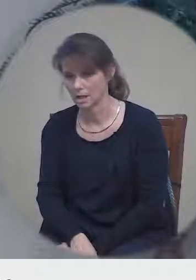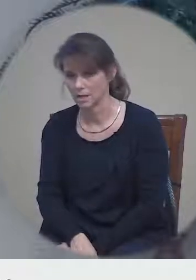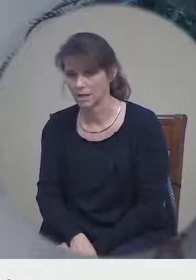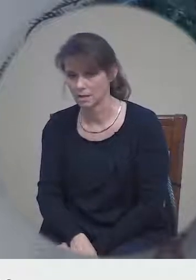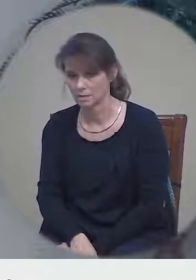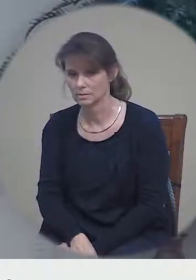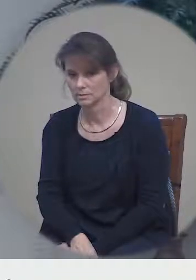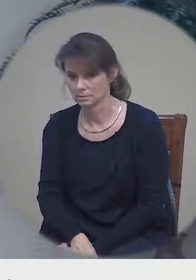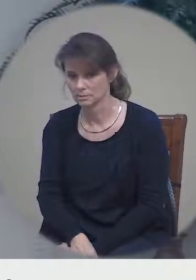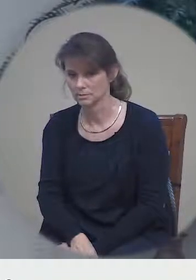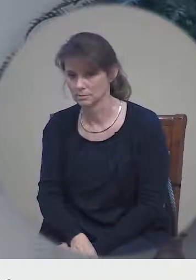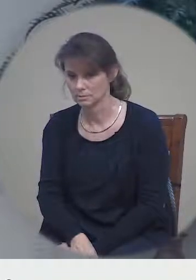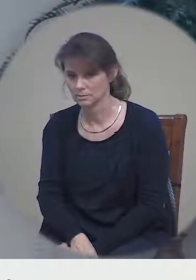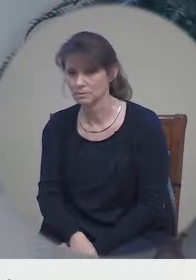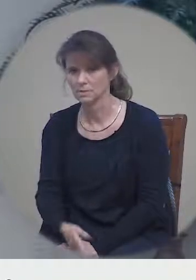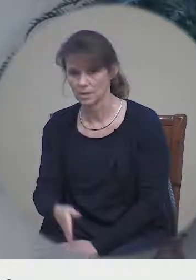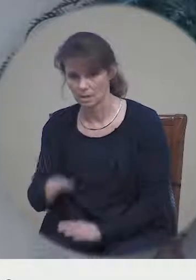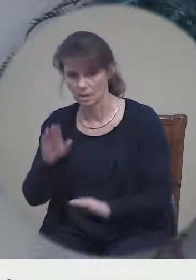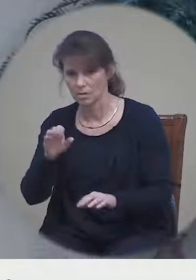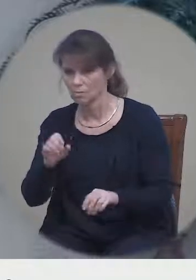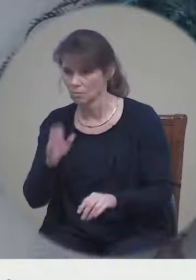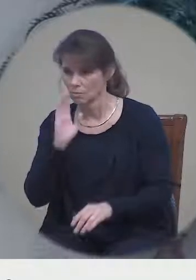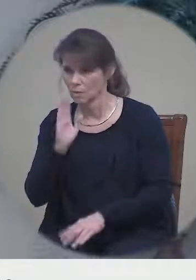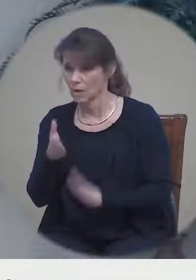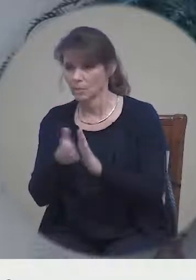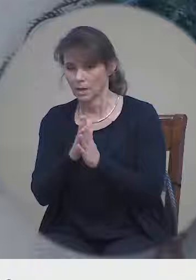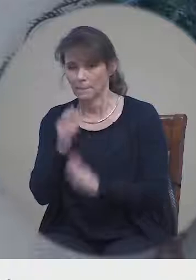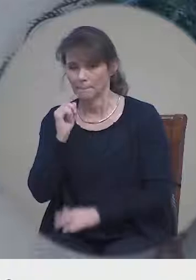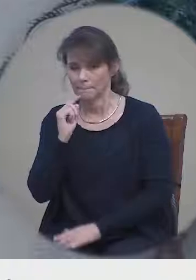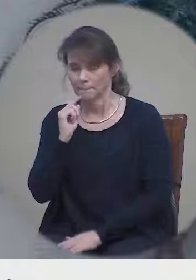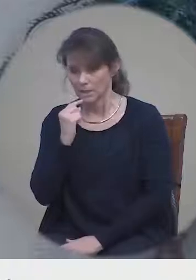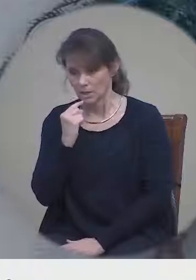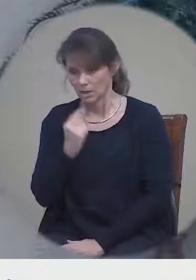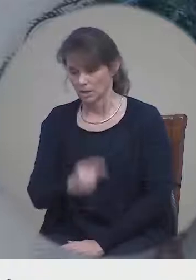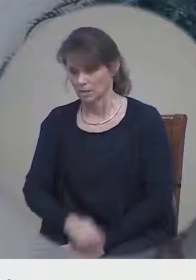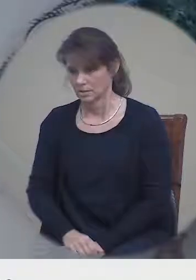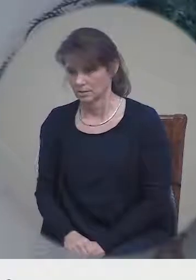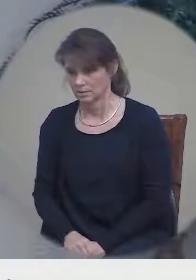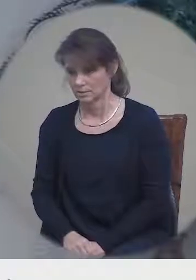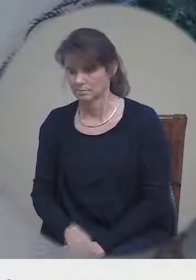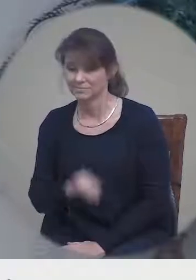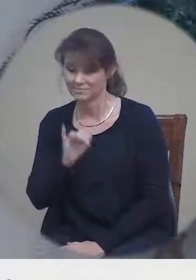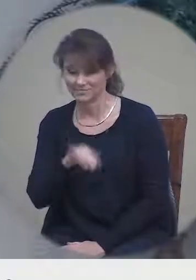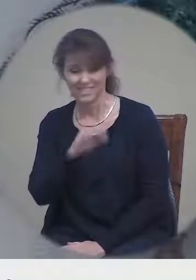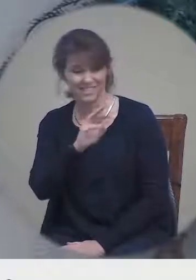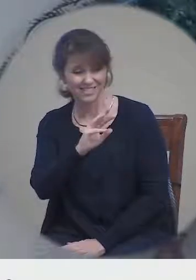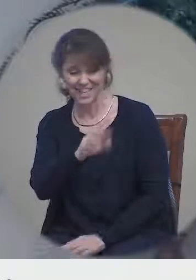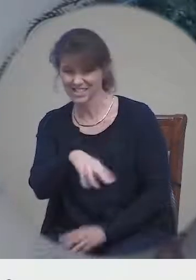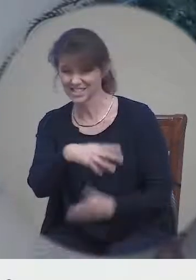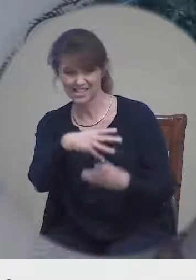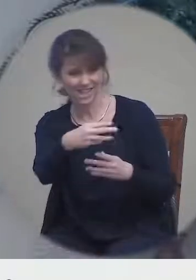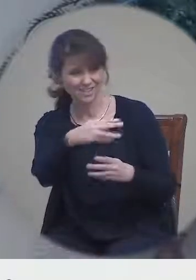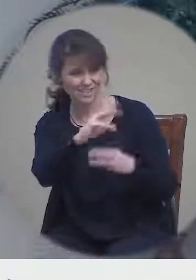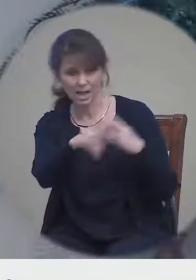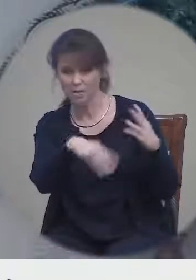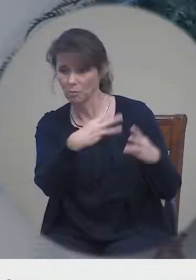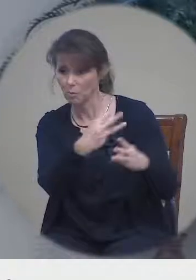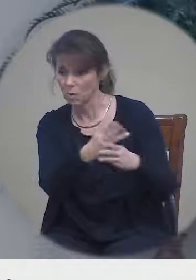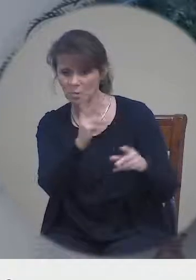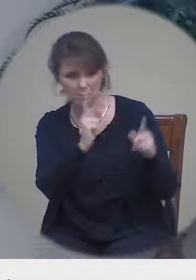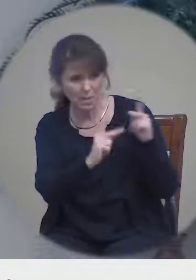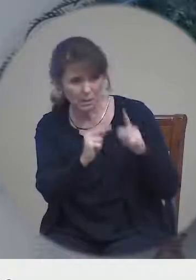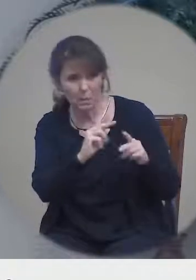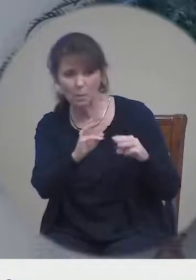I'll just tell you what I'm thinking rather than begging the question. It's the outside world. It's other people. It's the world we live